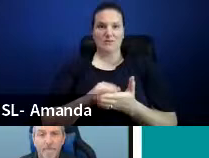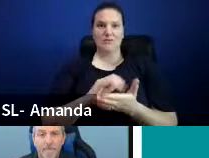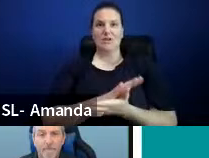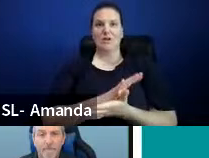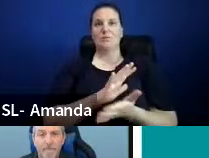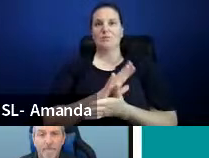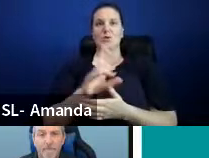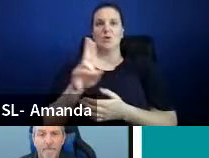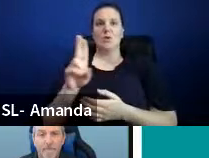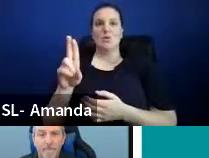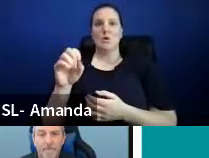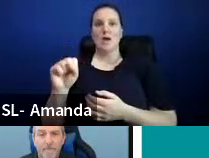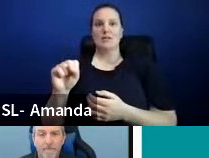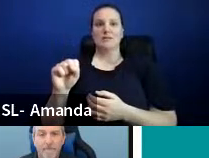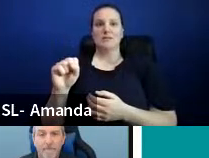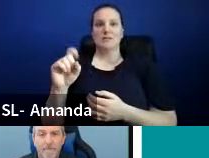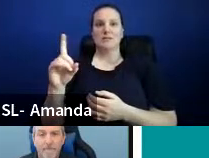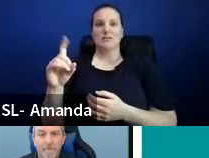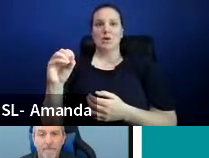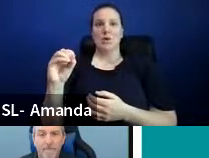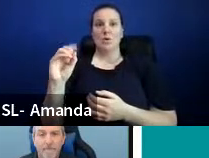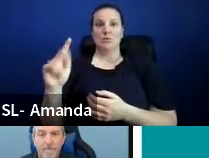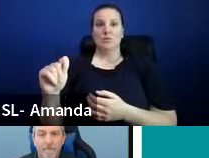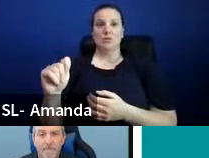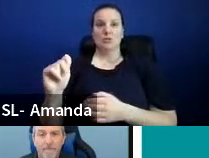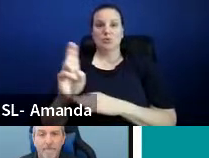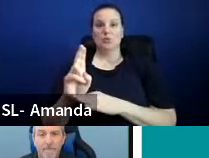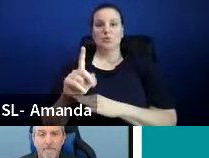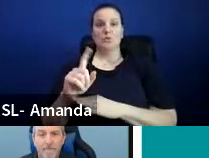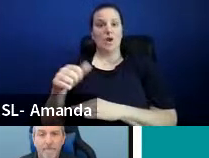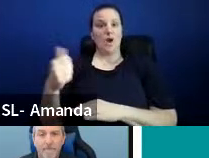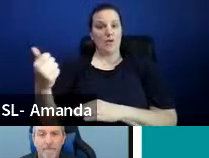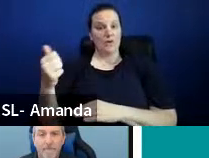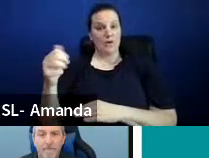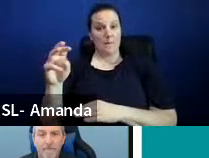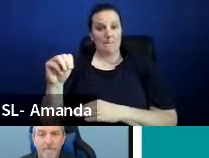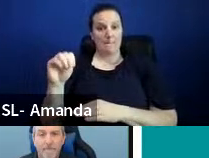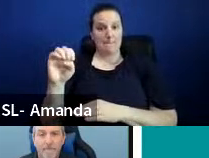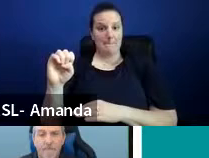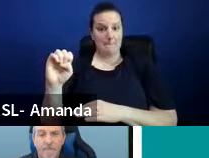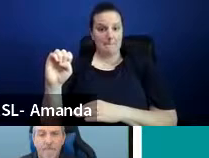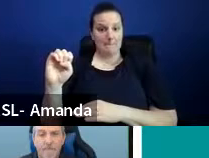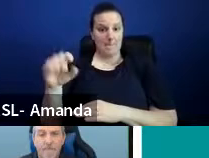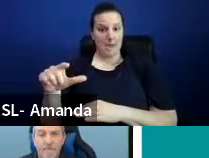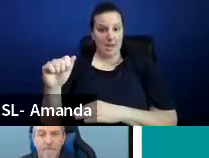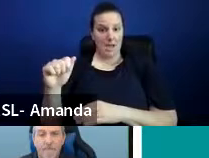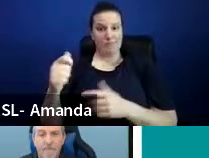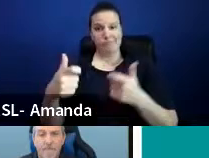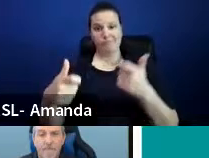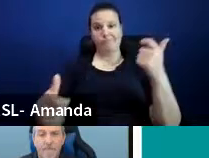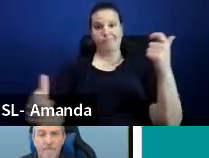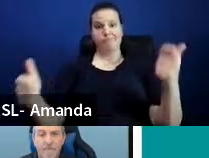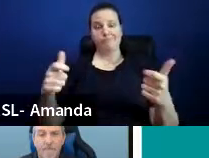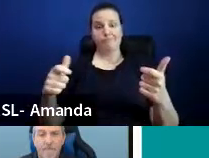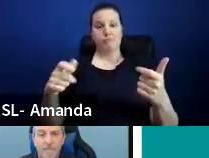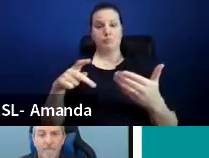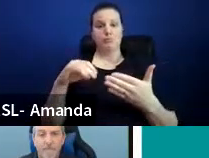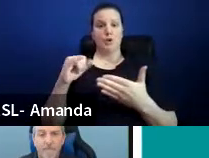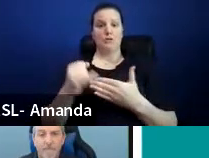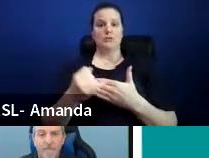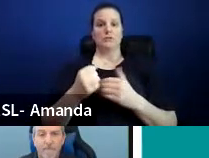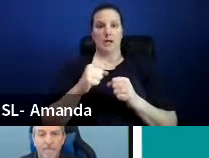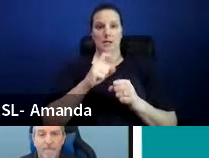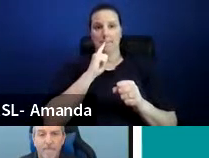DOT has used on other mega projects to get commitment to schedule. So